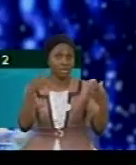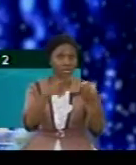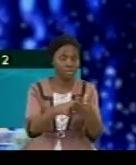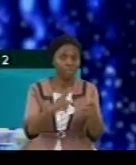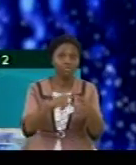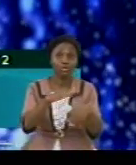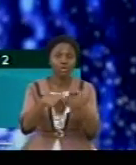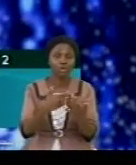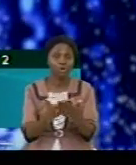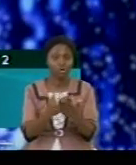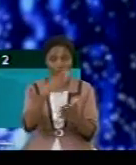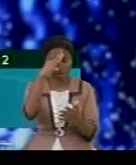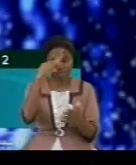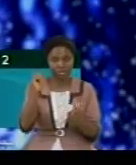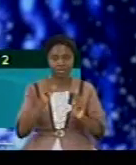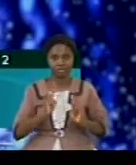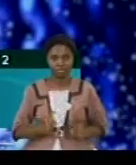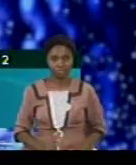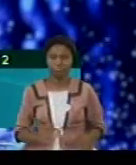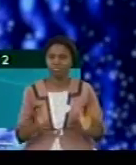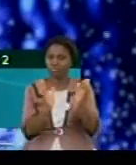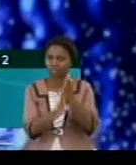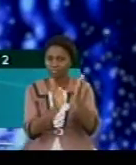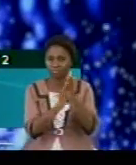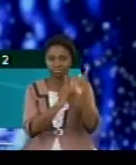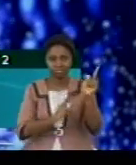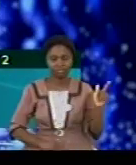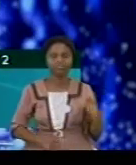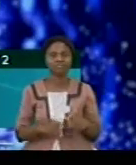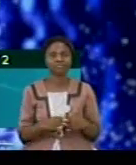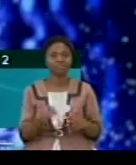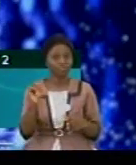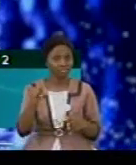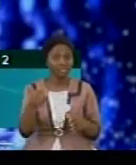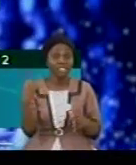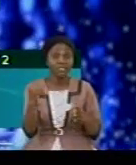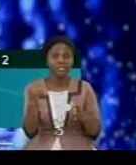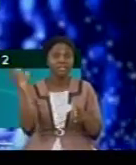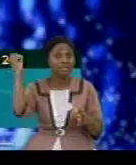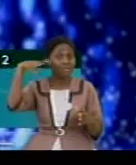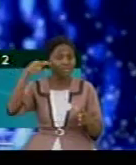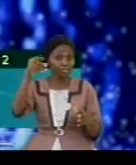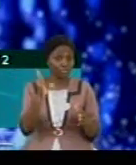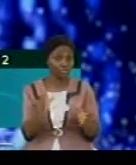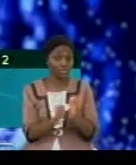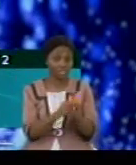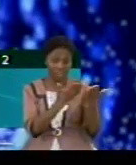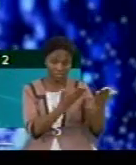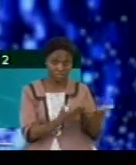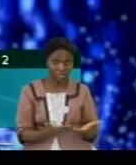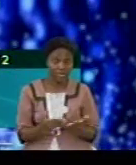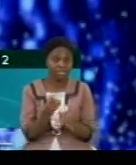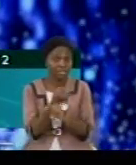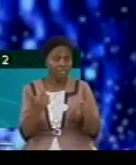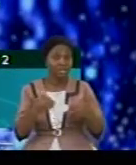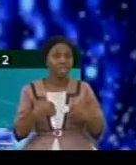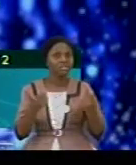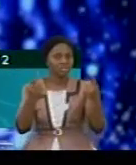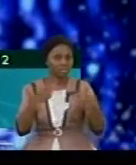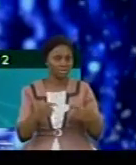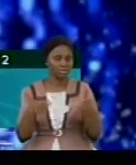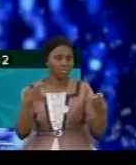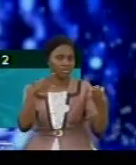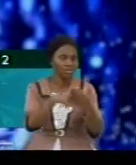Lord. Yes, the grace of God that bringeth salvation has appeared to